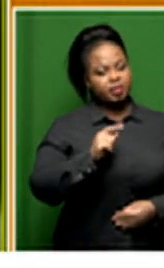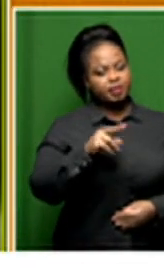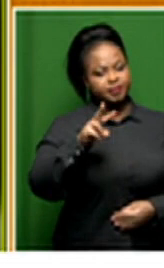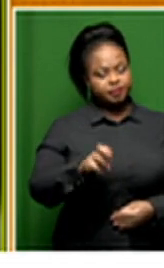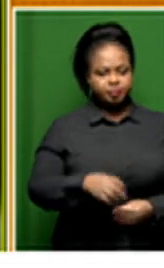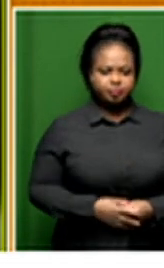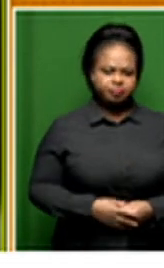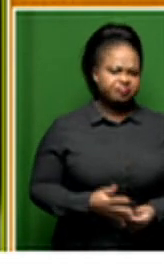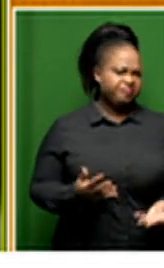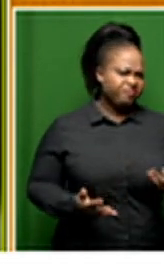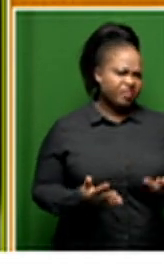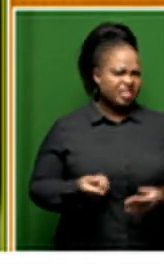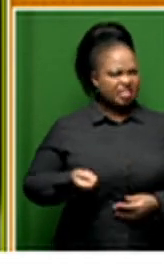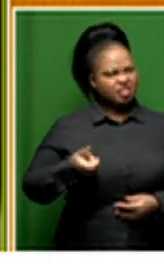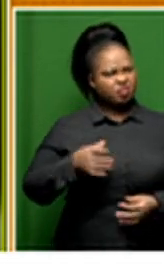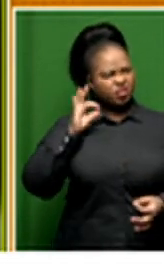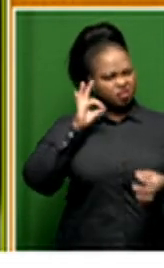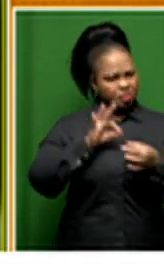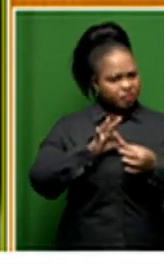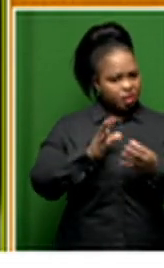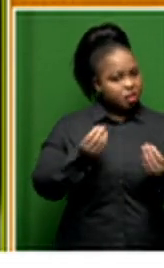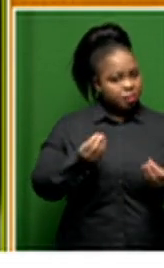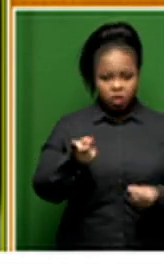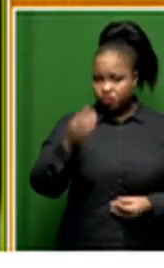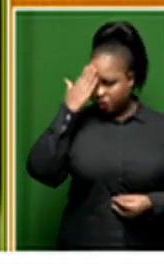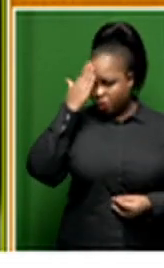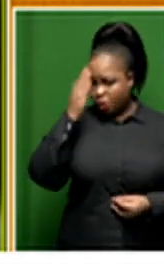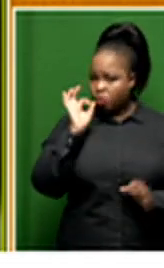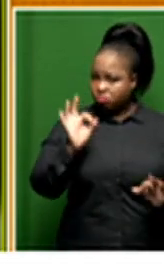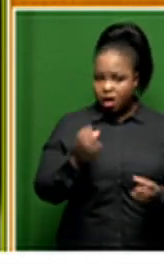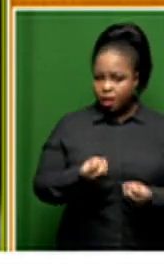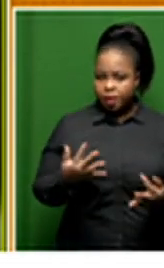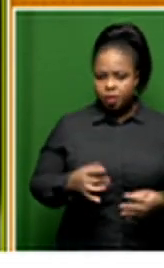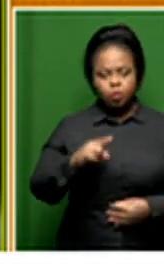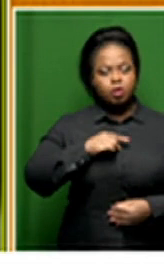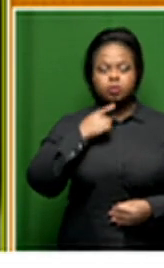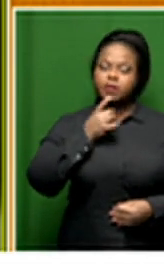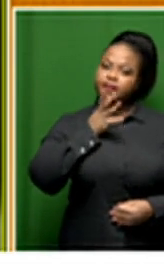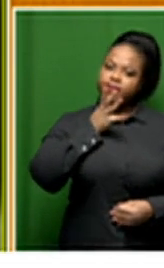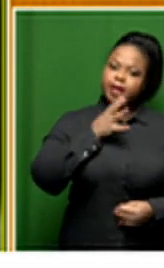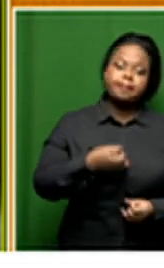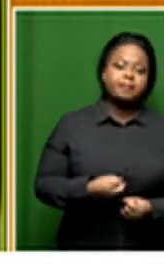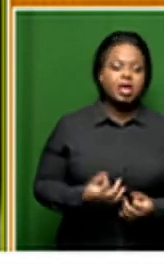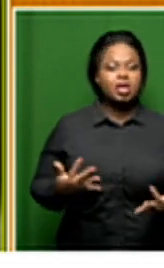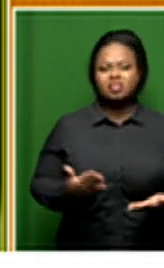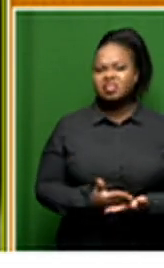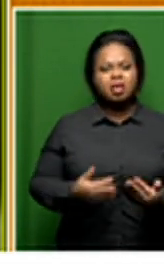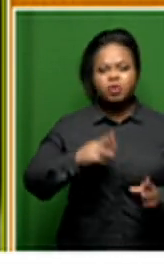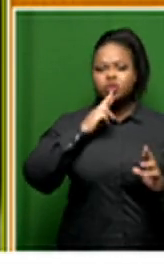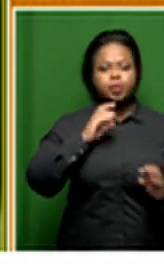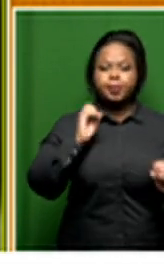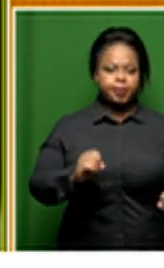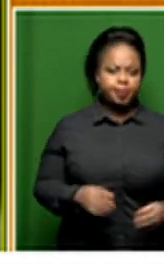get perhaps maybe a more accurate number from you, because as you say, there are so many that go unreported,